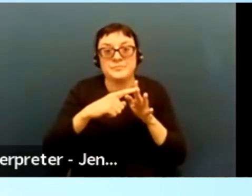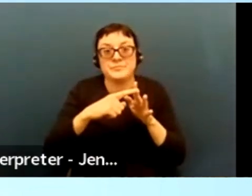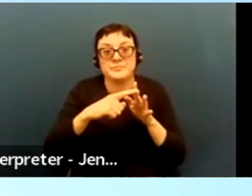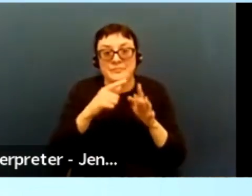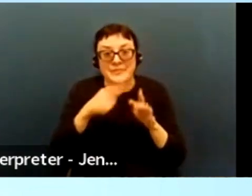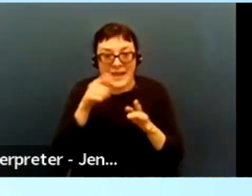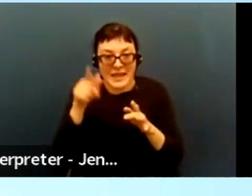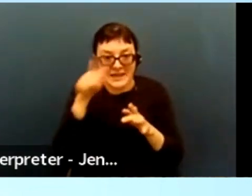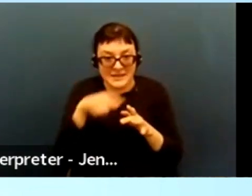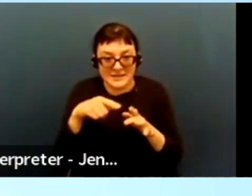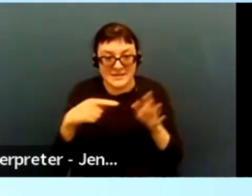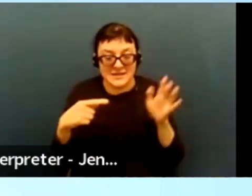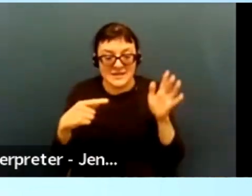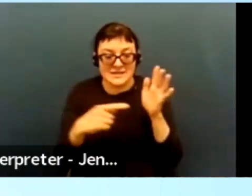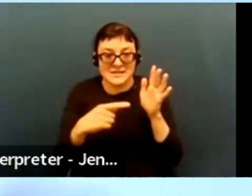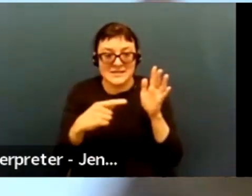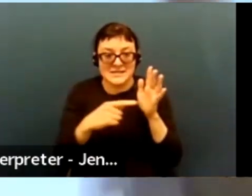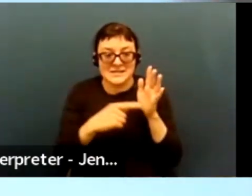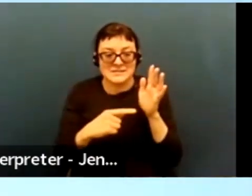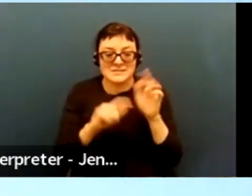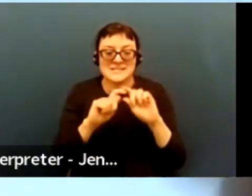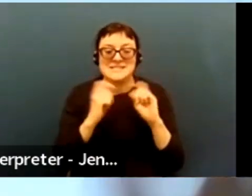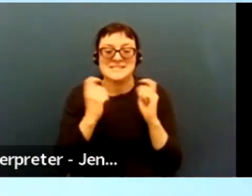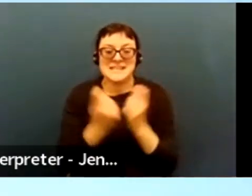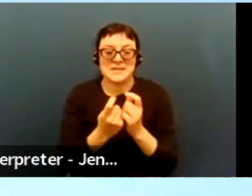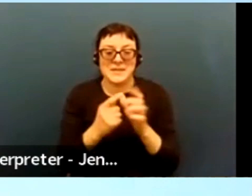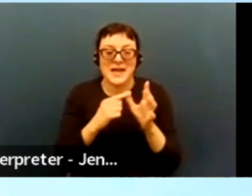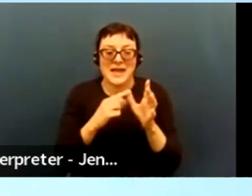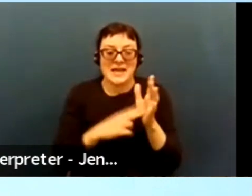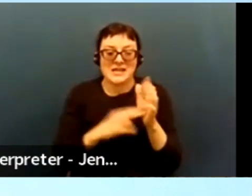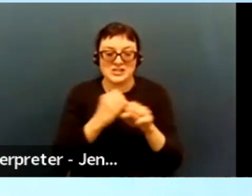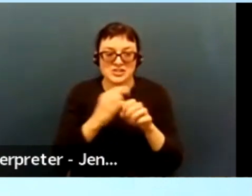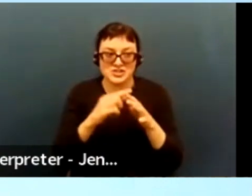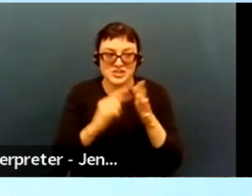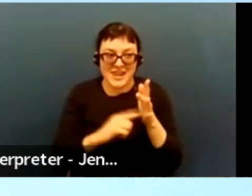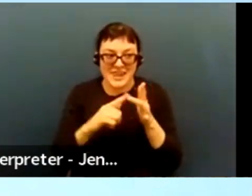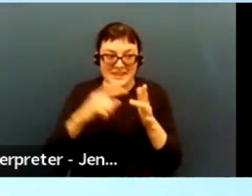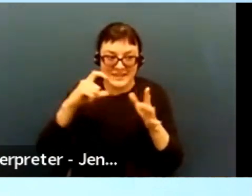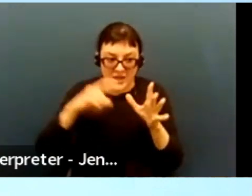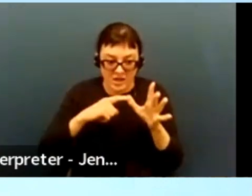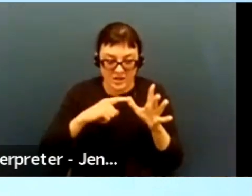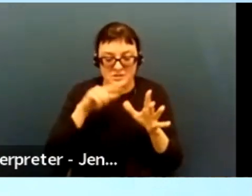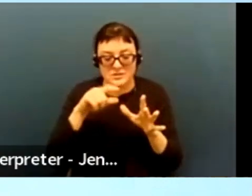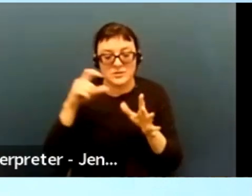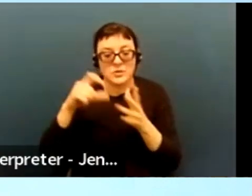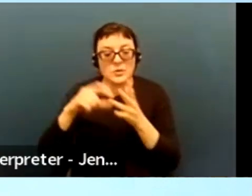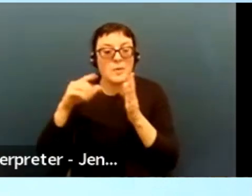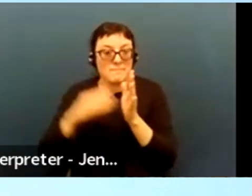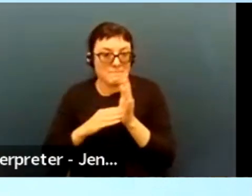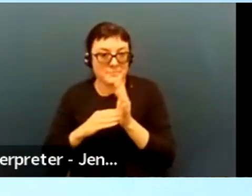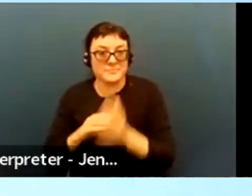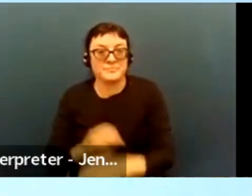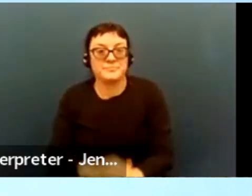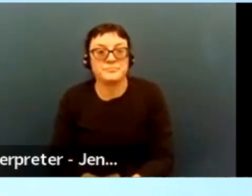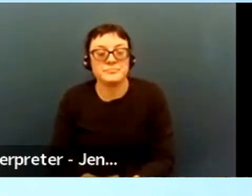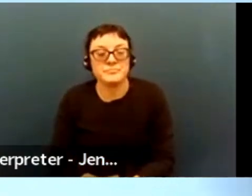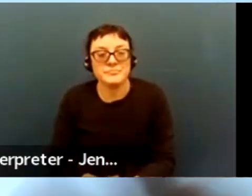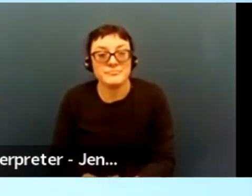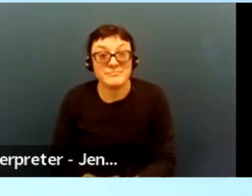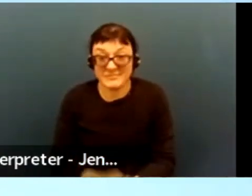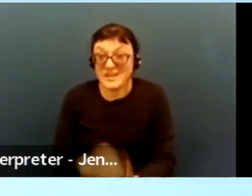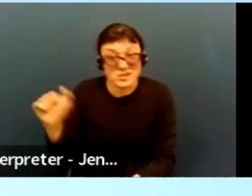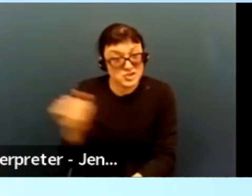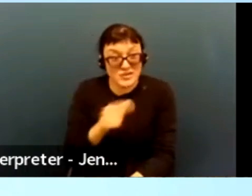go get into it, because Chris talks about the physicality of it all. But and as I'm saying, I'm talking about the text and I've said like